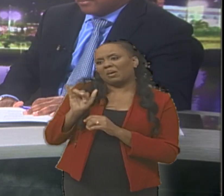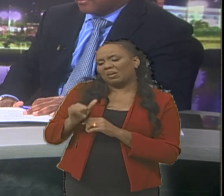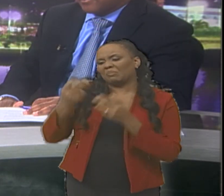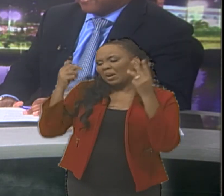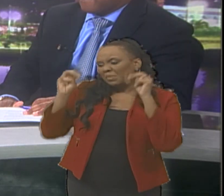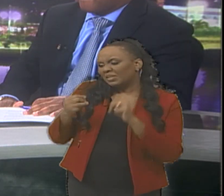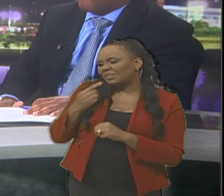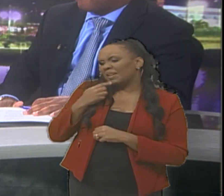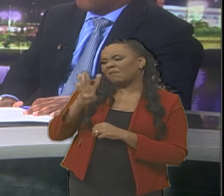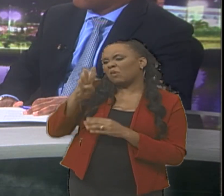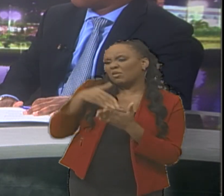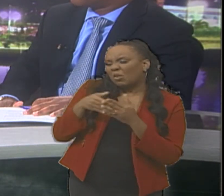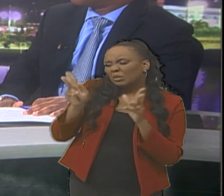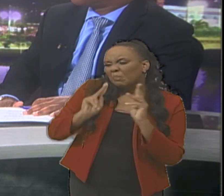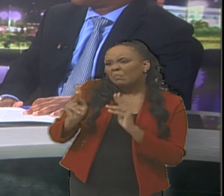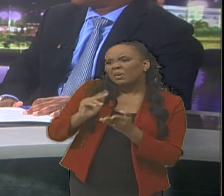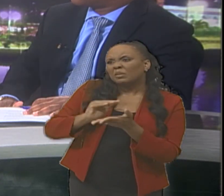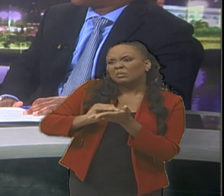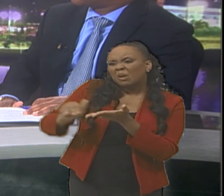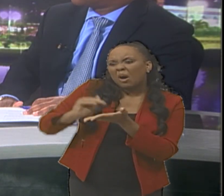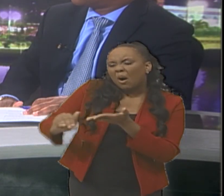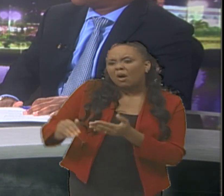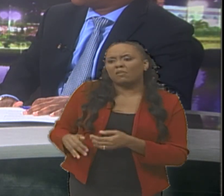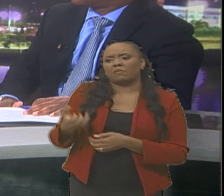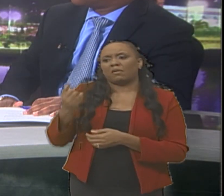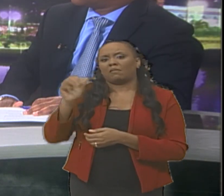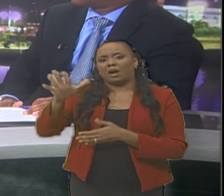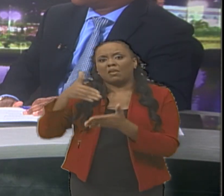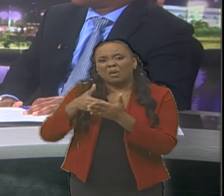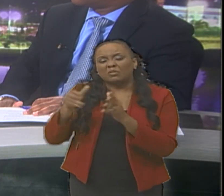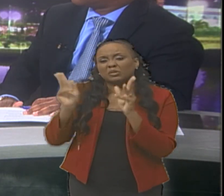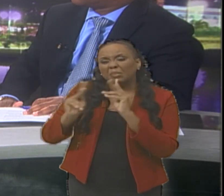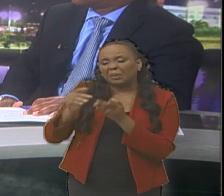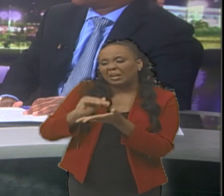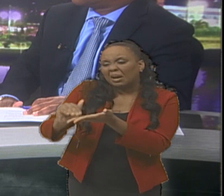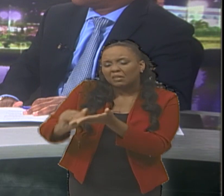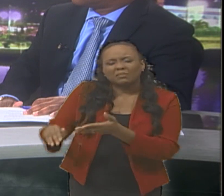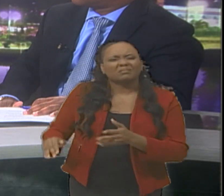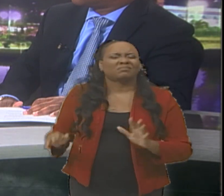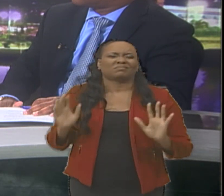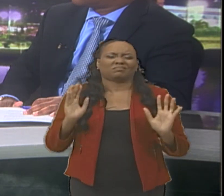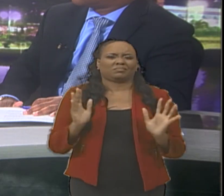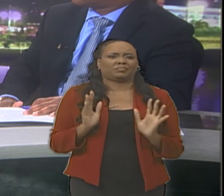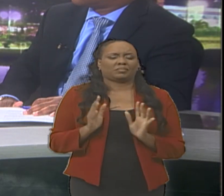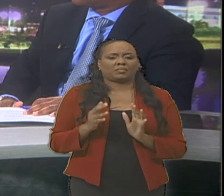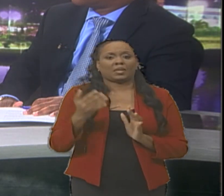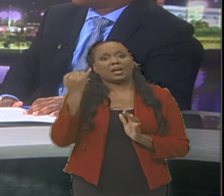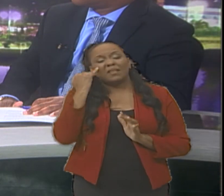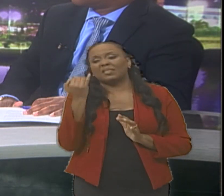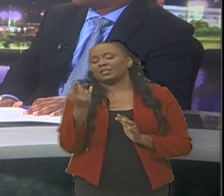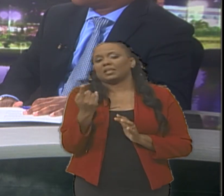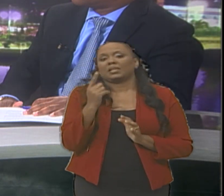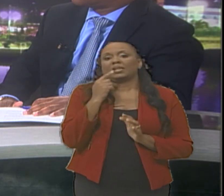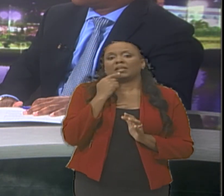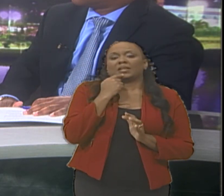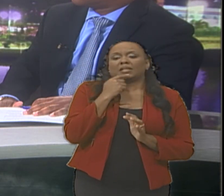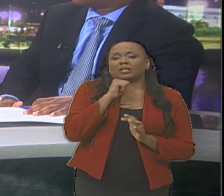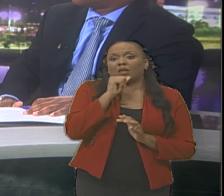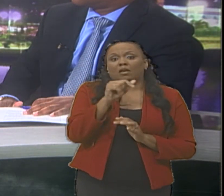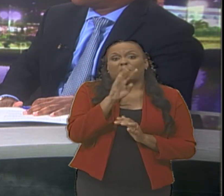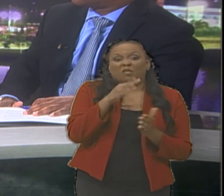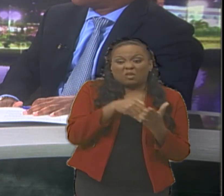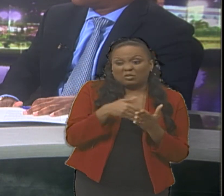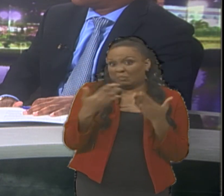said it's not going to get there. But can we, but then what people say is that, okay, if you say it is not 4,000, then could it